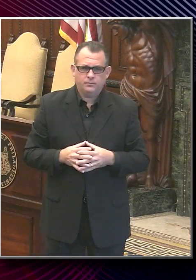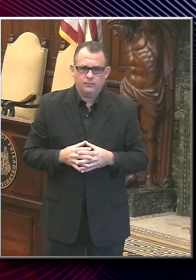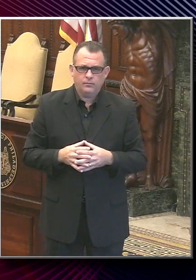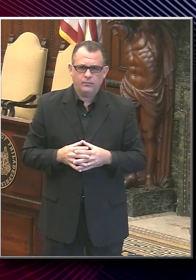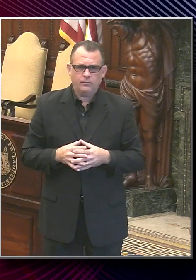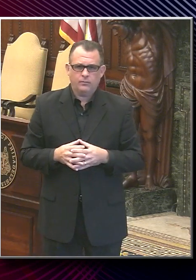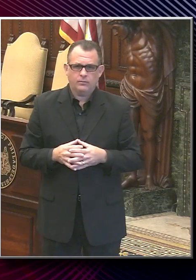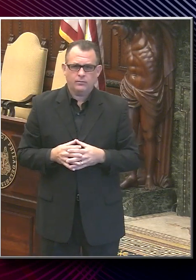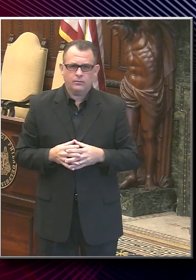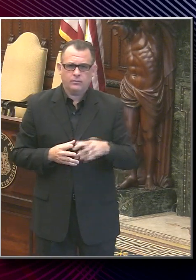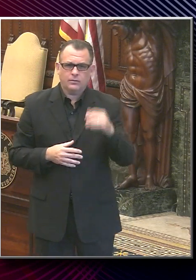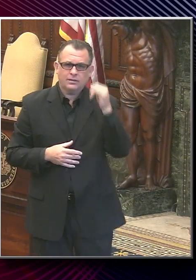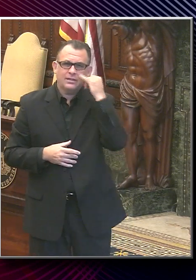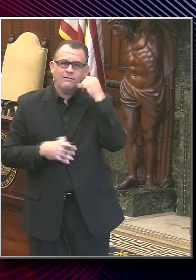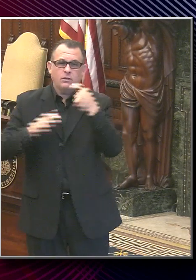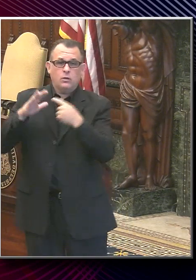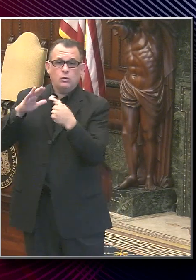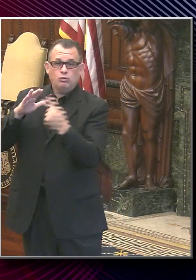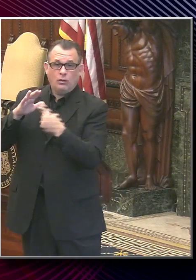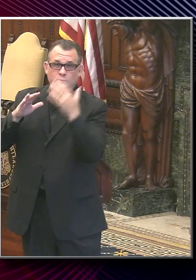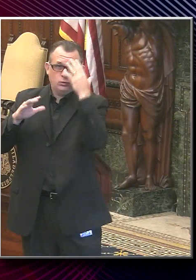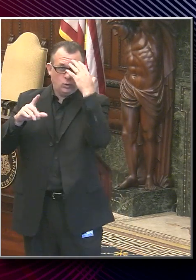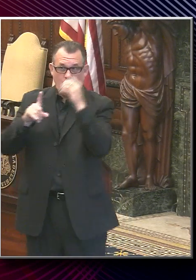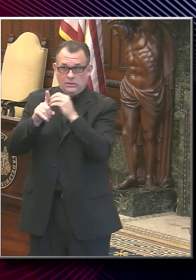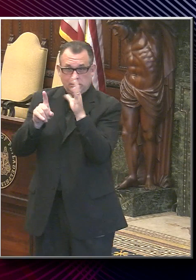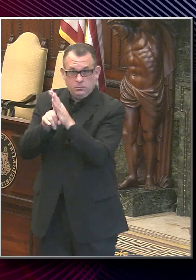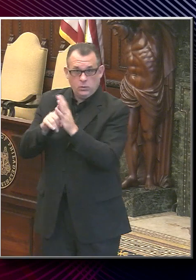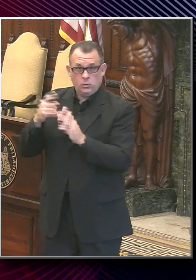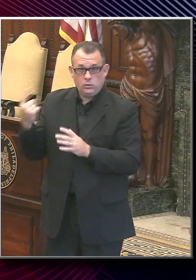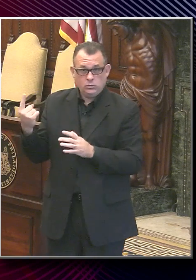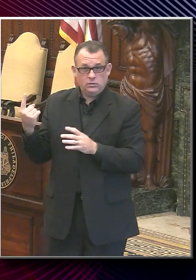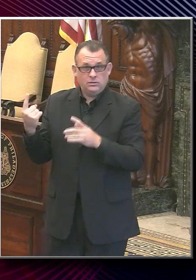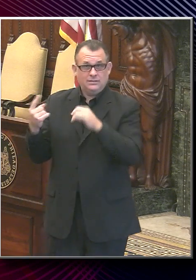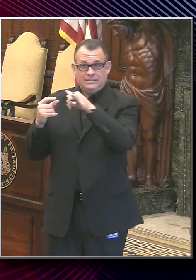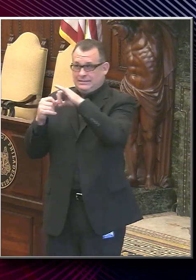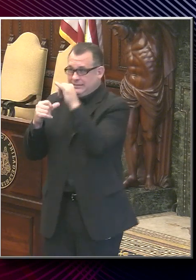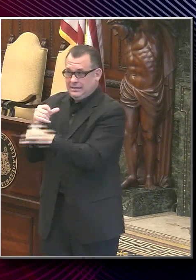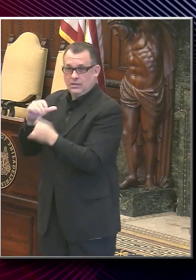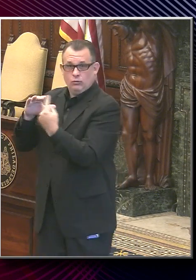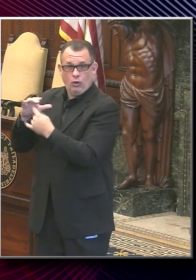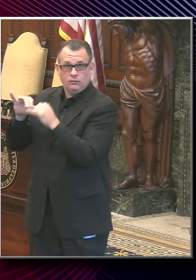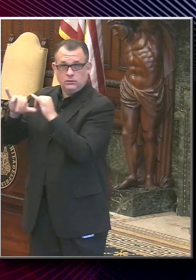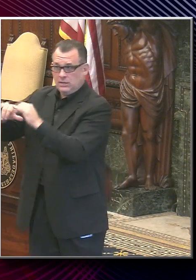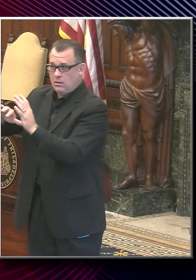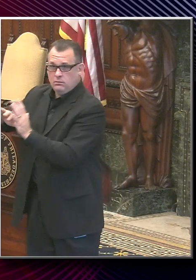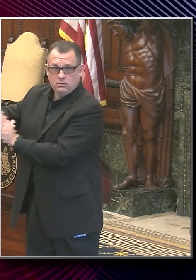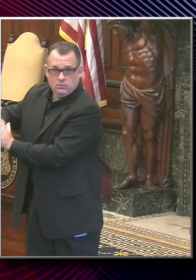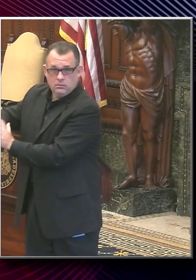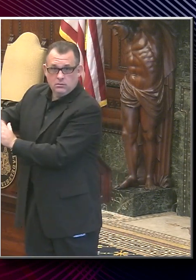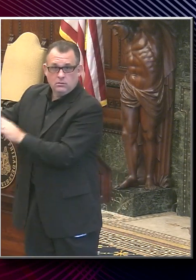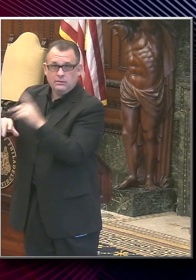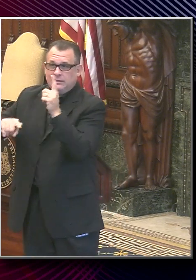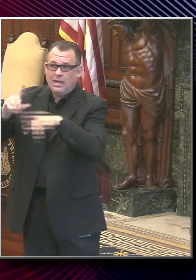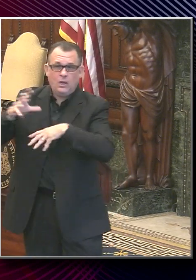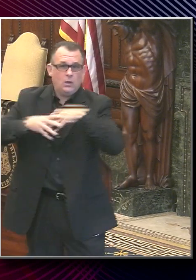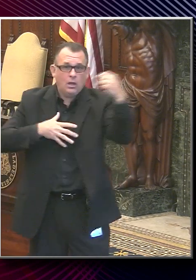quarantine because they had a known exposure, then they need to stay away from people and not go out while they're waiting for the test results.